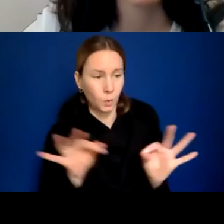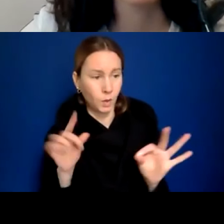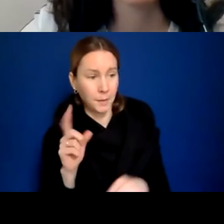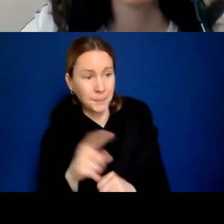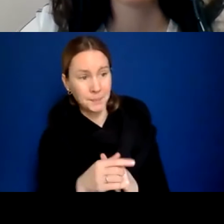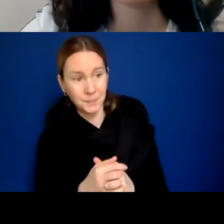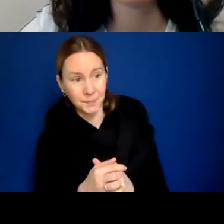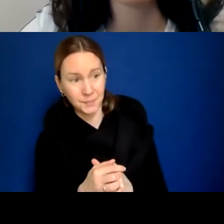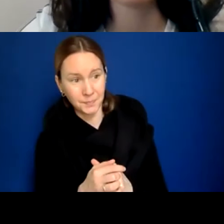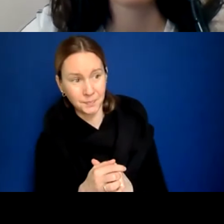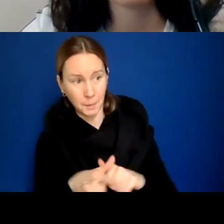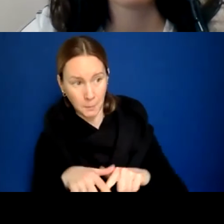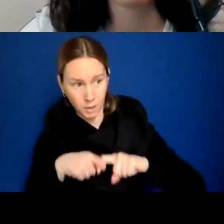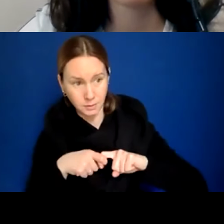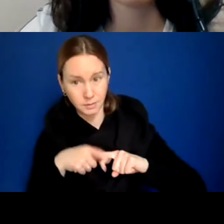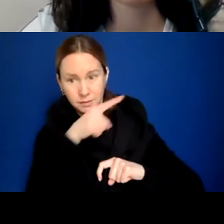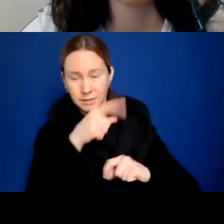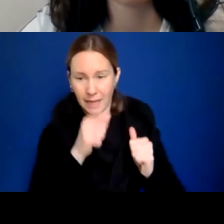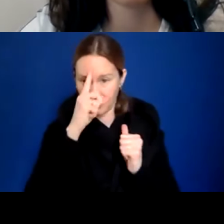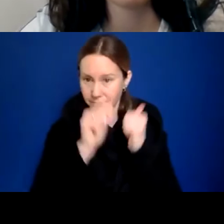process it.